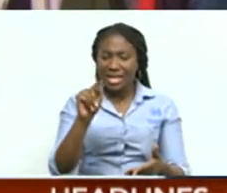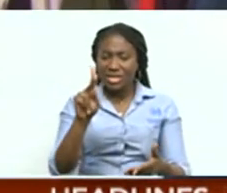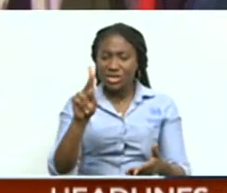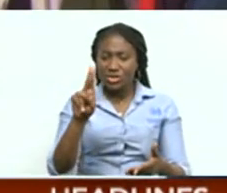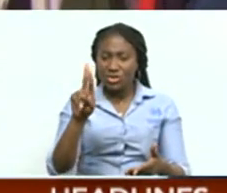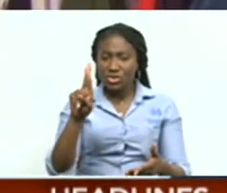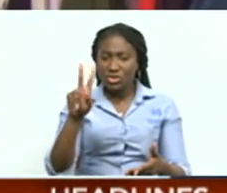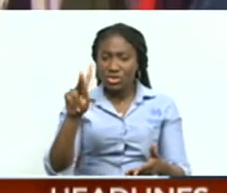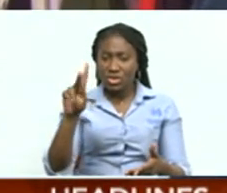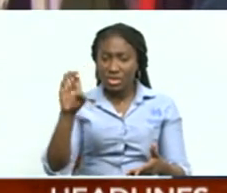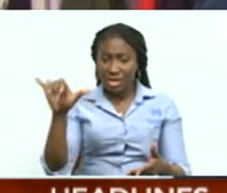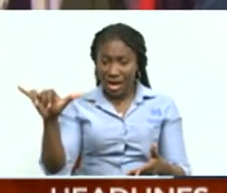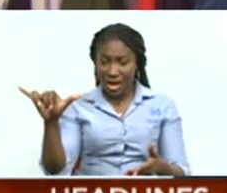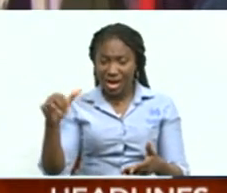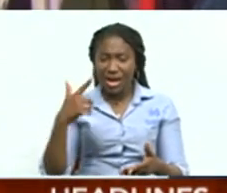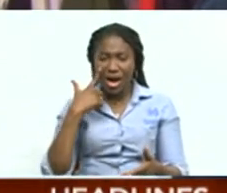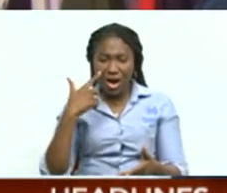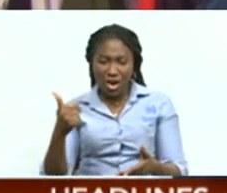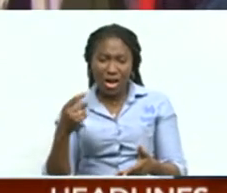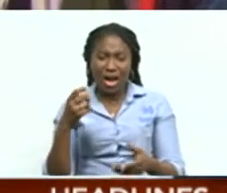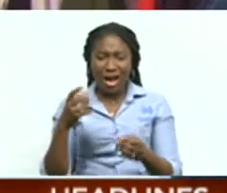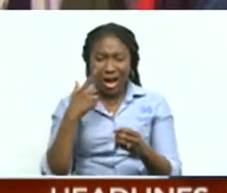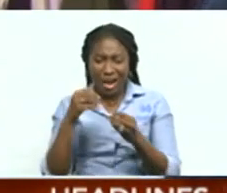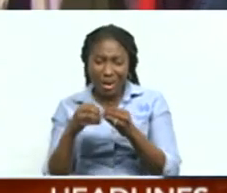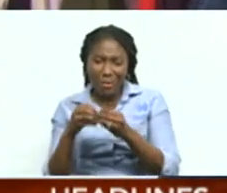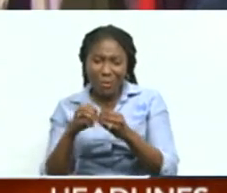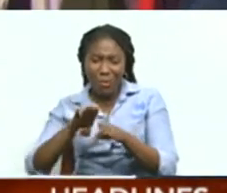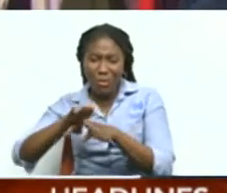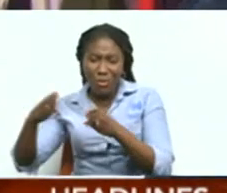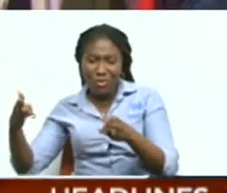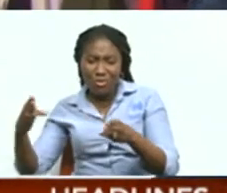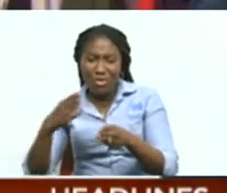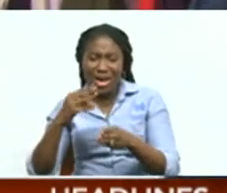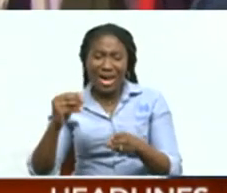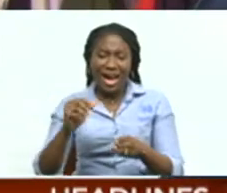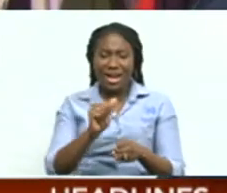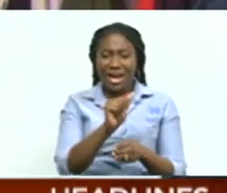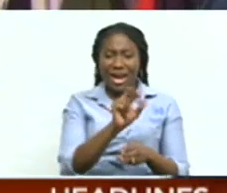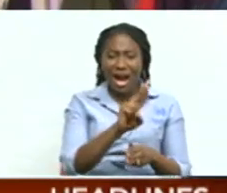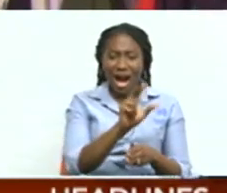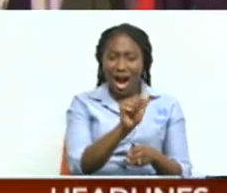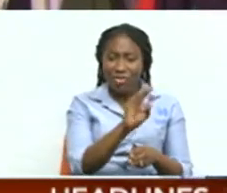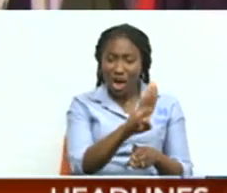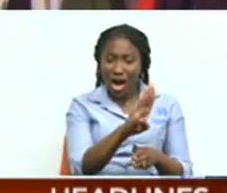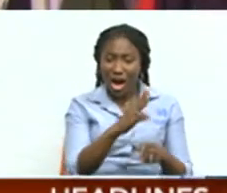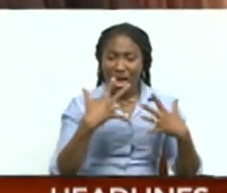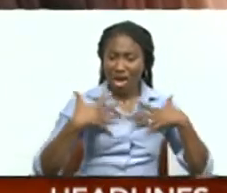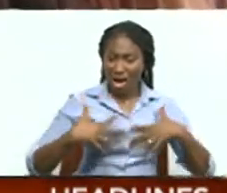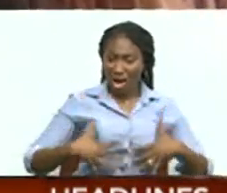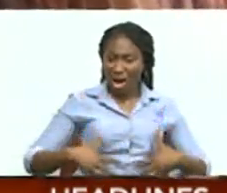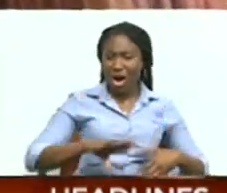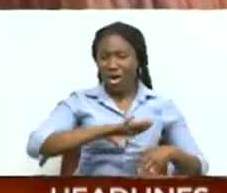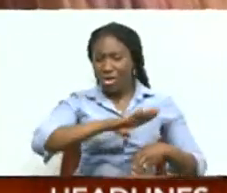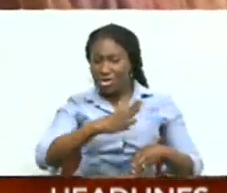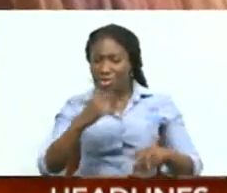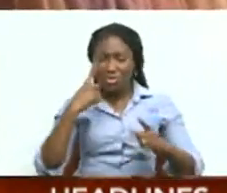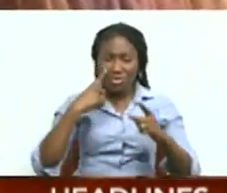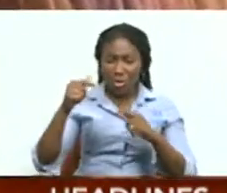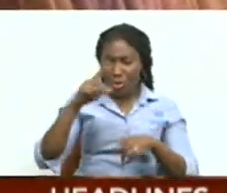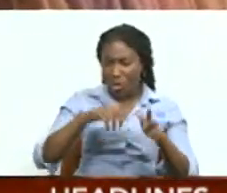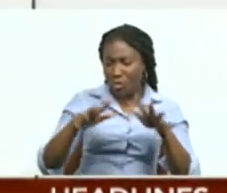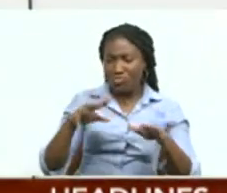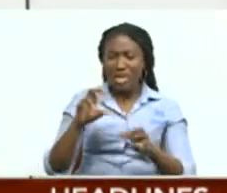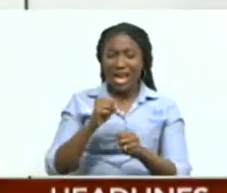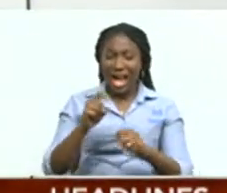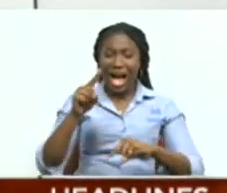more Western looking, and the Arabic gongs are more Oriental looking. Like the designs, the prices